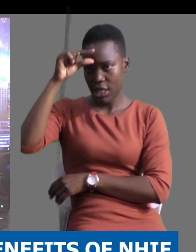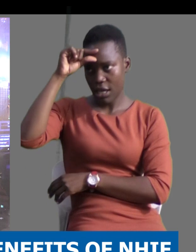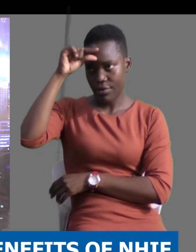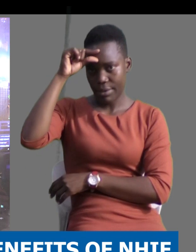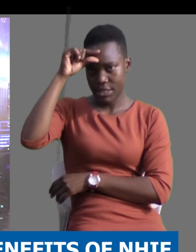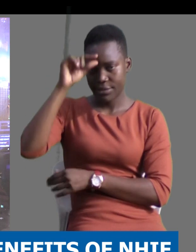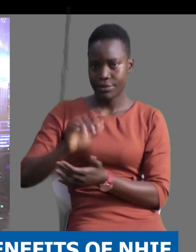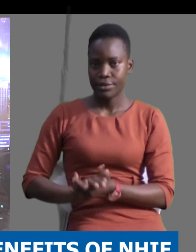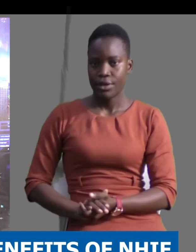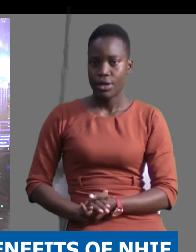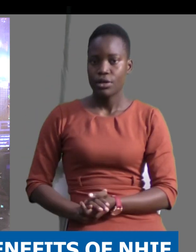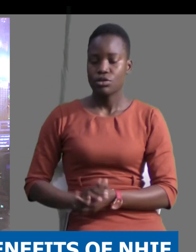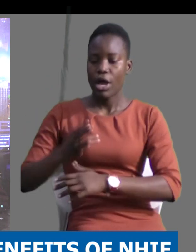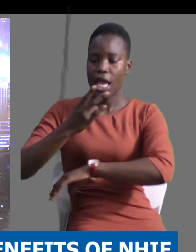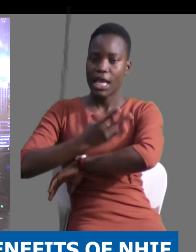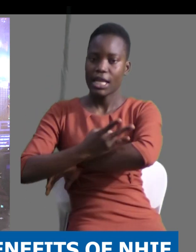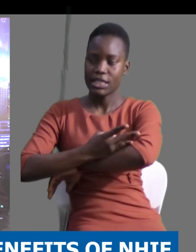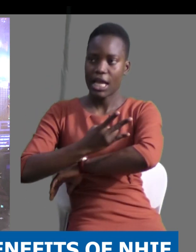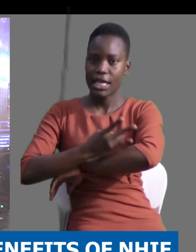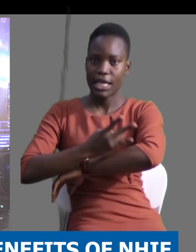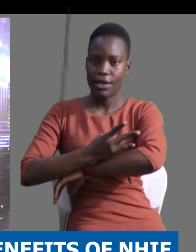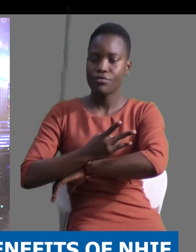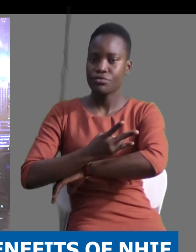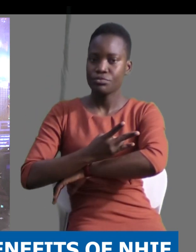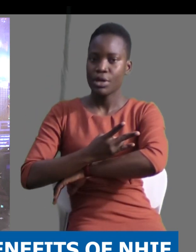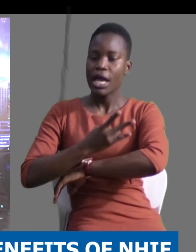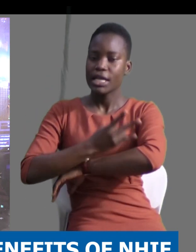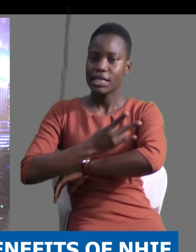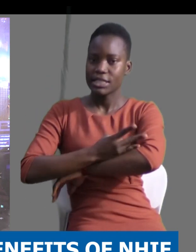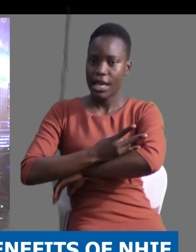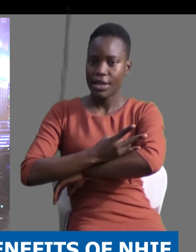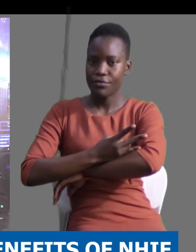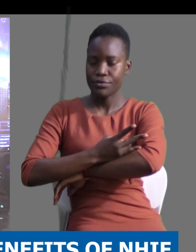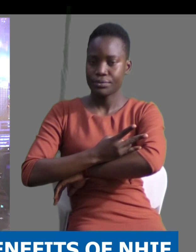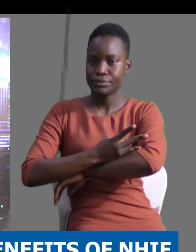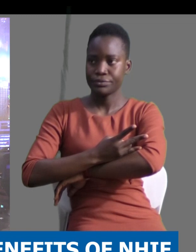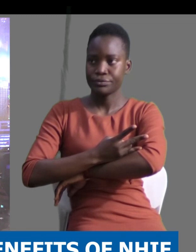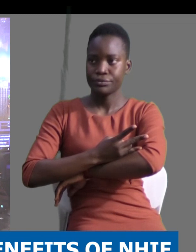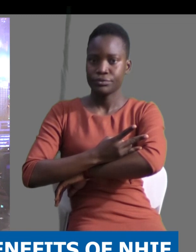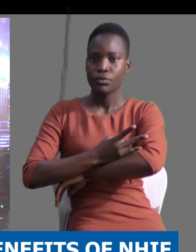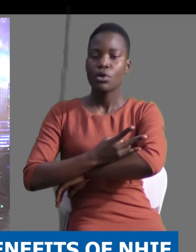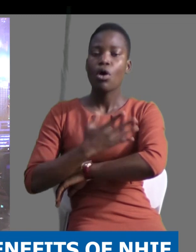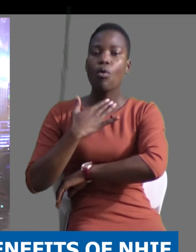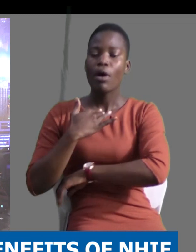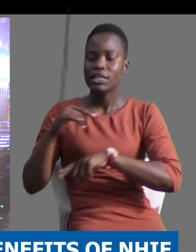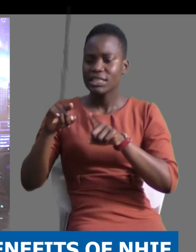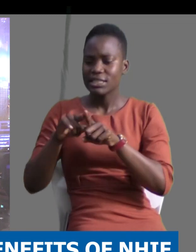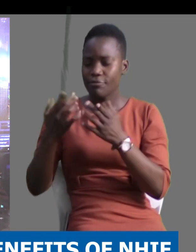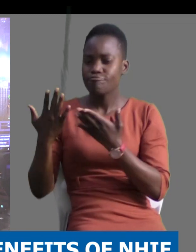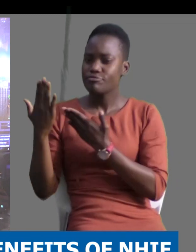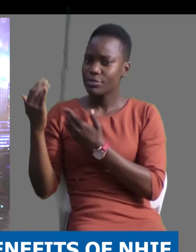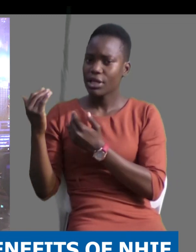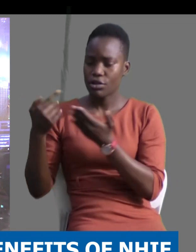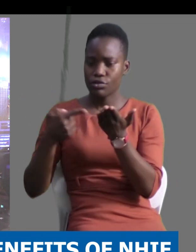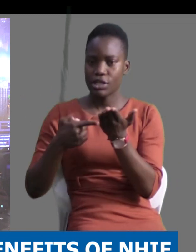by the government. How is the NHIF product, or how is the National Health Insurance Fund also wanting